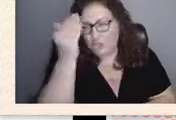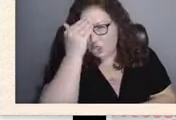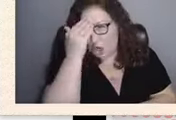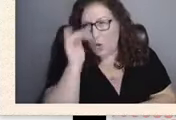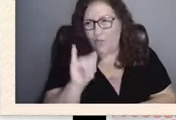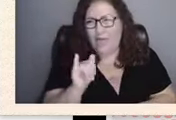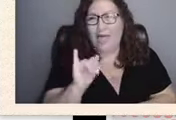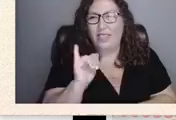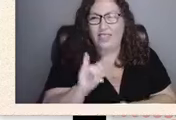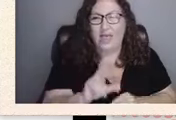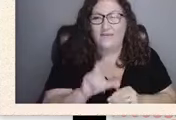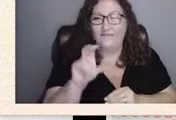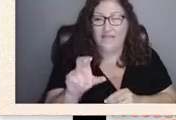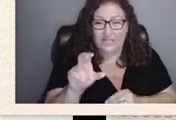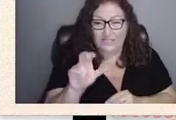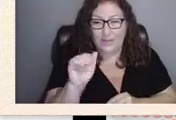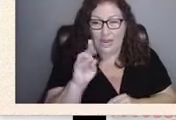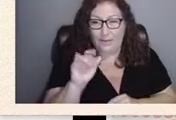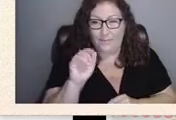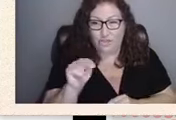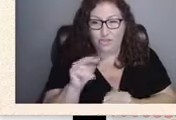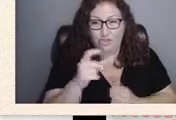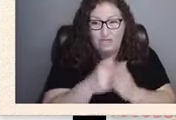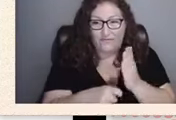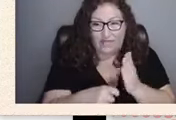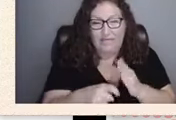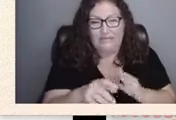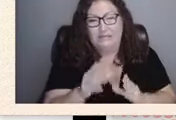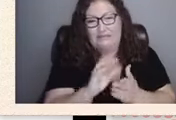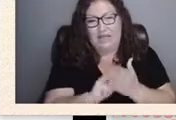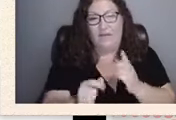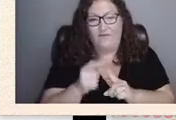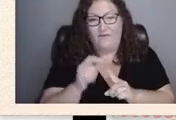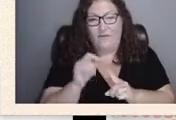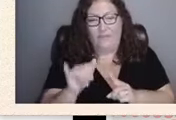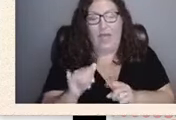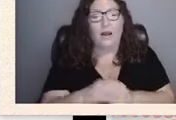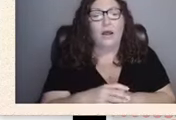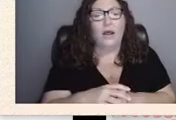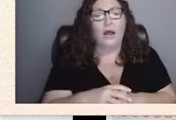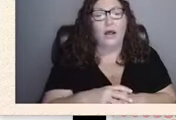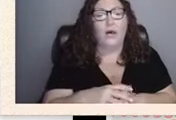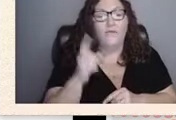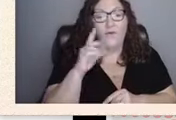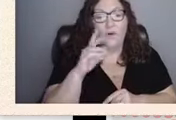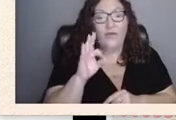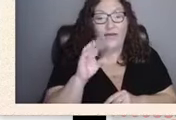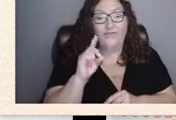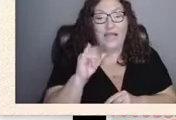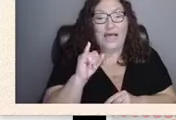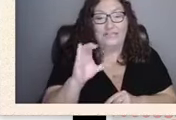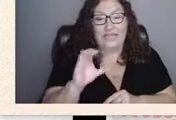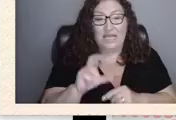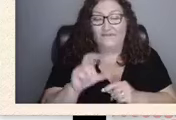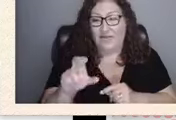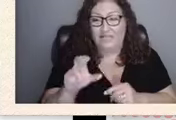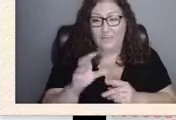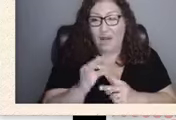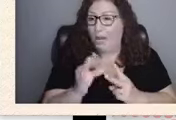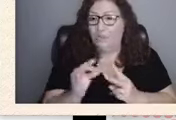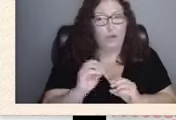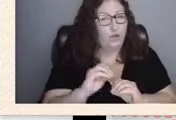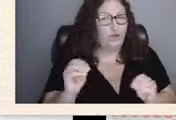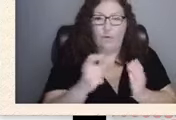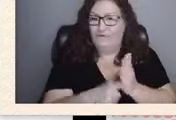investment administration fee is taken out of that performance. Important to note that our FDIC option, there is no fees tied to that. So you